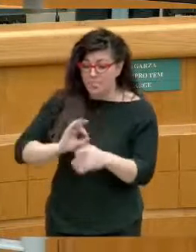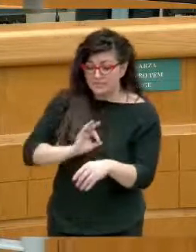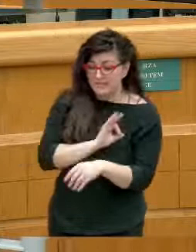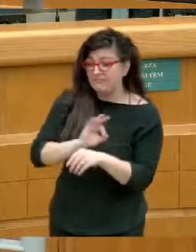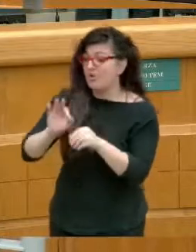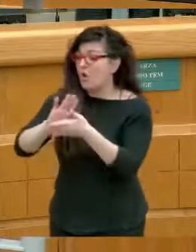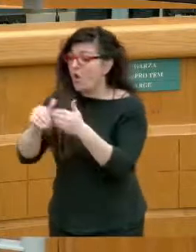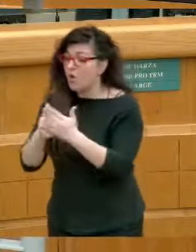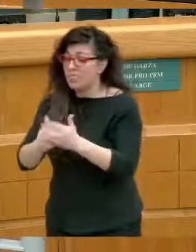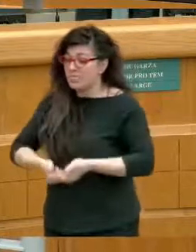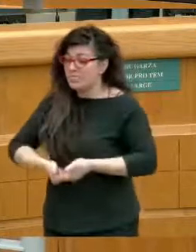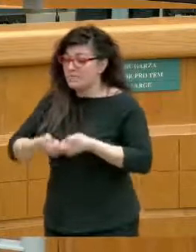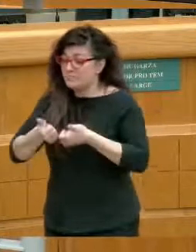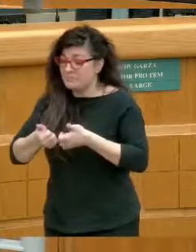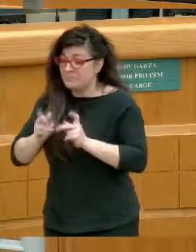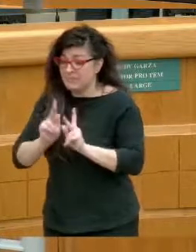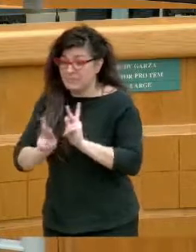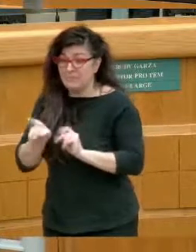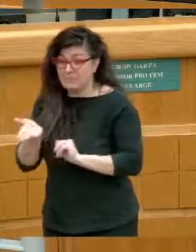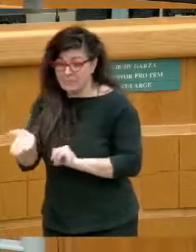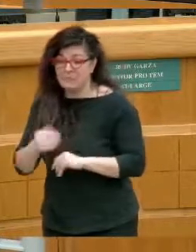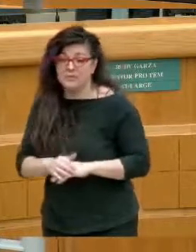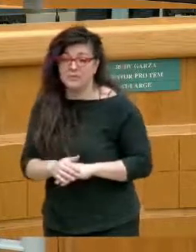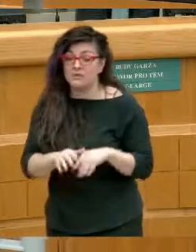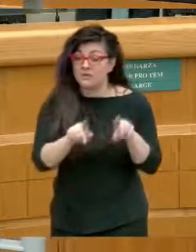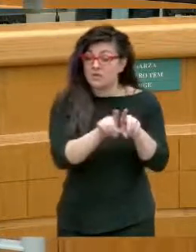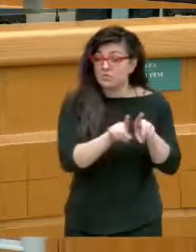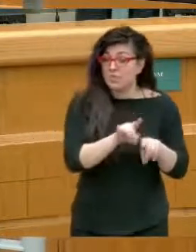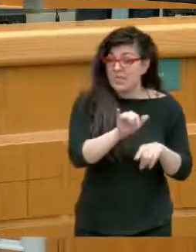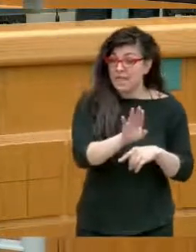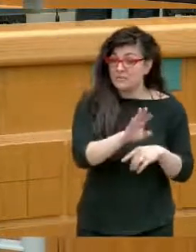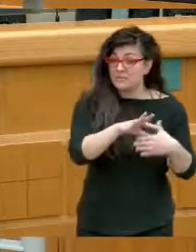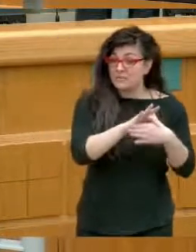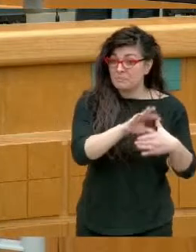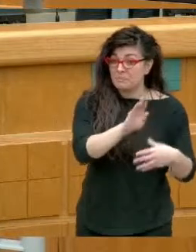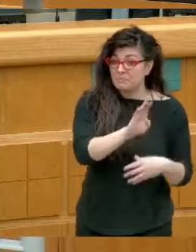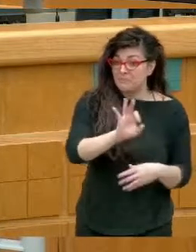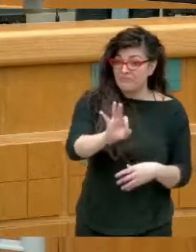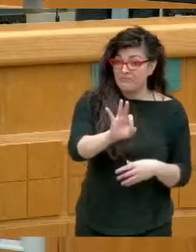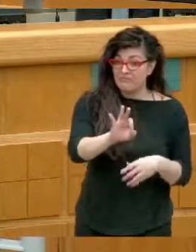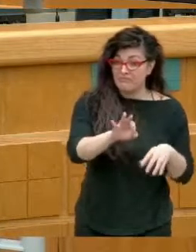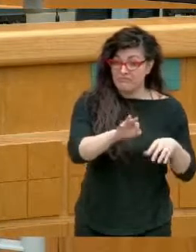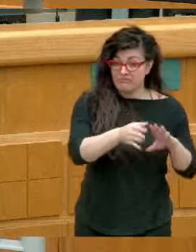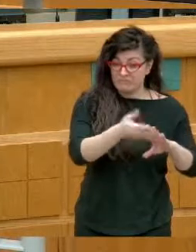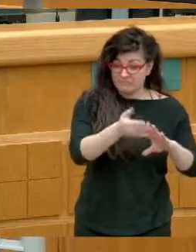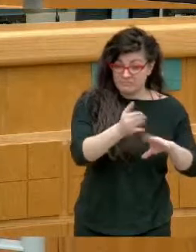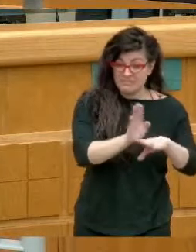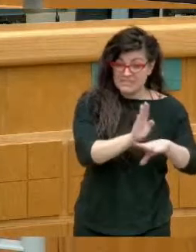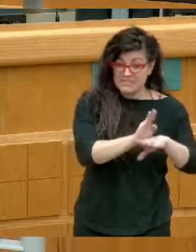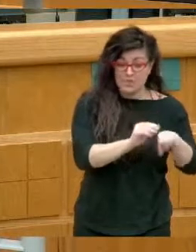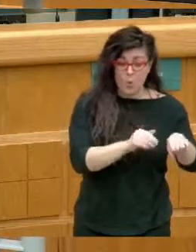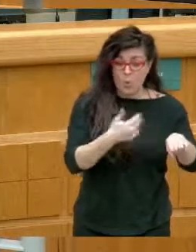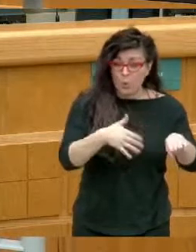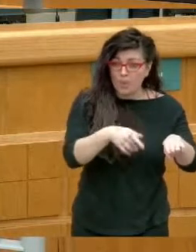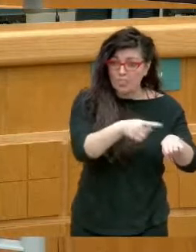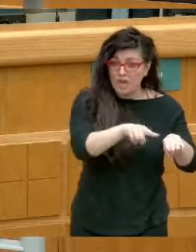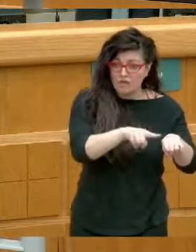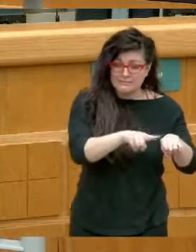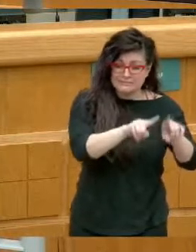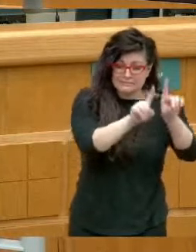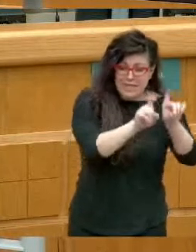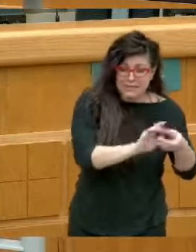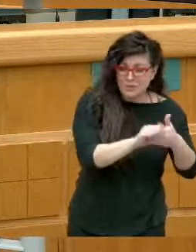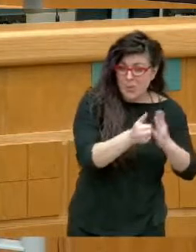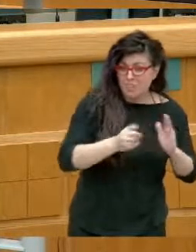meatpacking plant, all of the employees in the meatpacking plant are being tested. And I think it's also important to commend the employees themselves